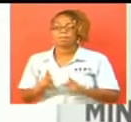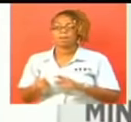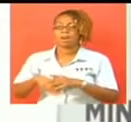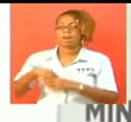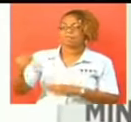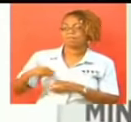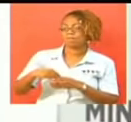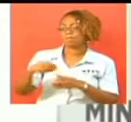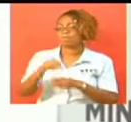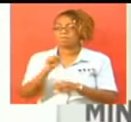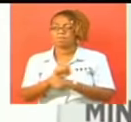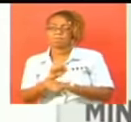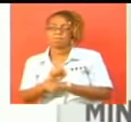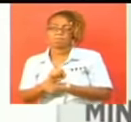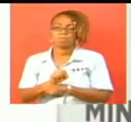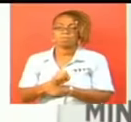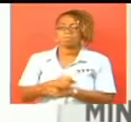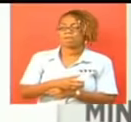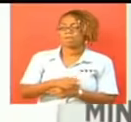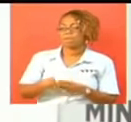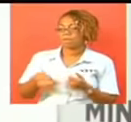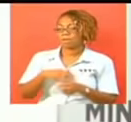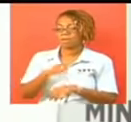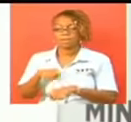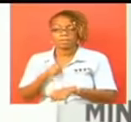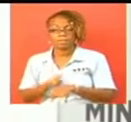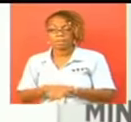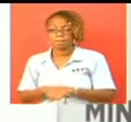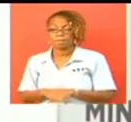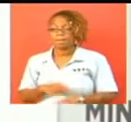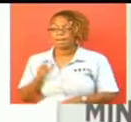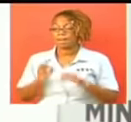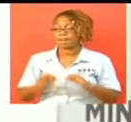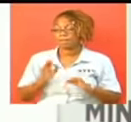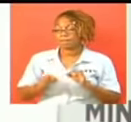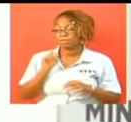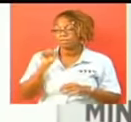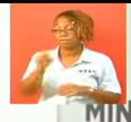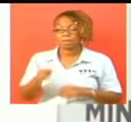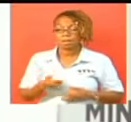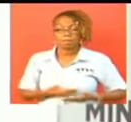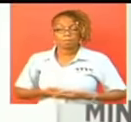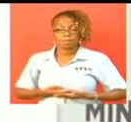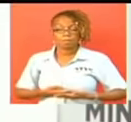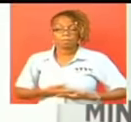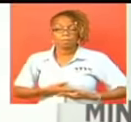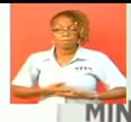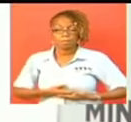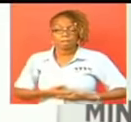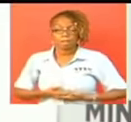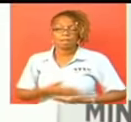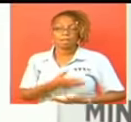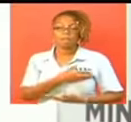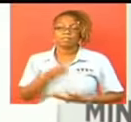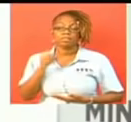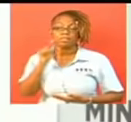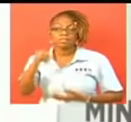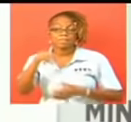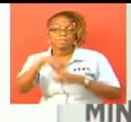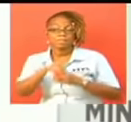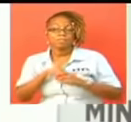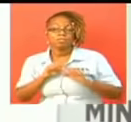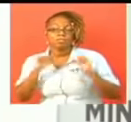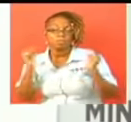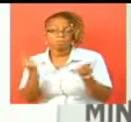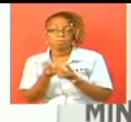and so on as it's rolled out. So if you are breastfeeding and you happen to be in that group, you are allowed to be vaccinated